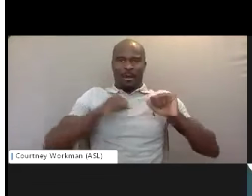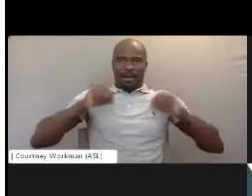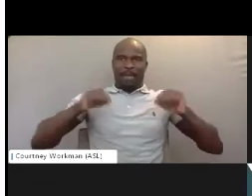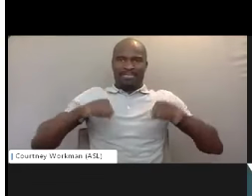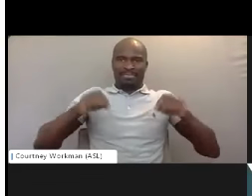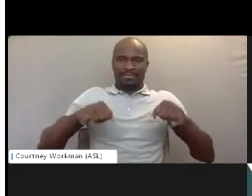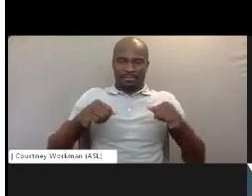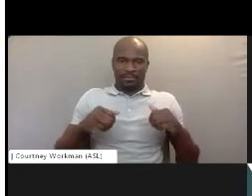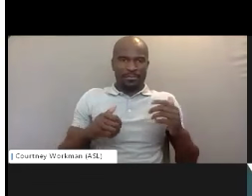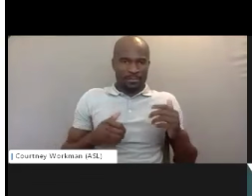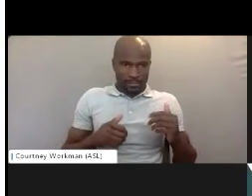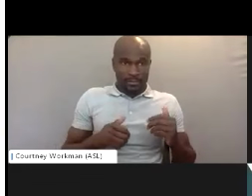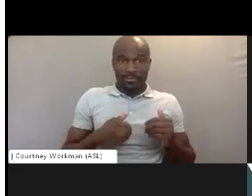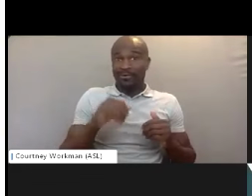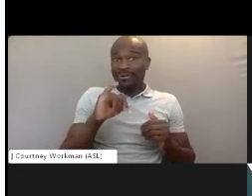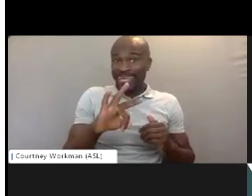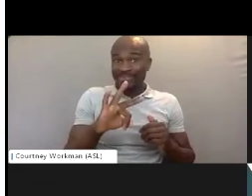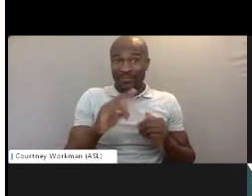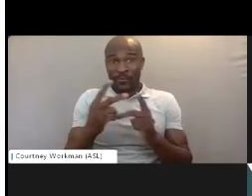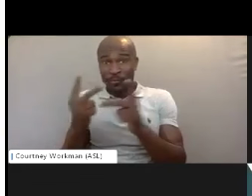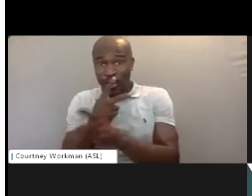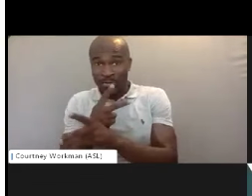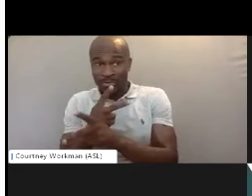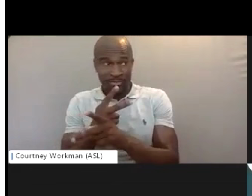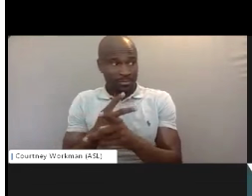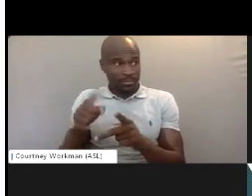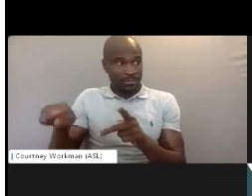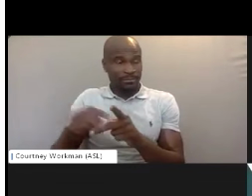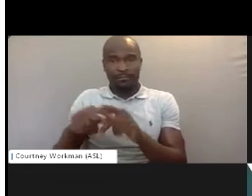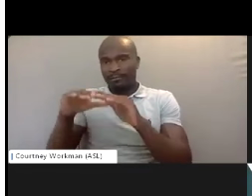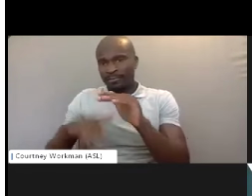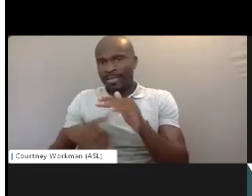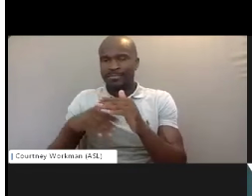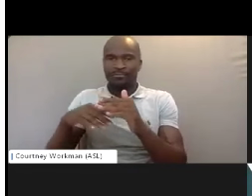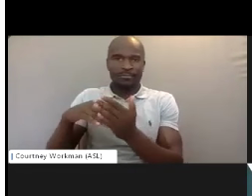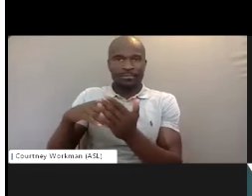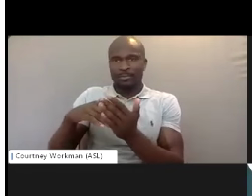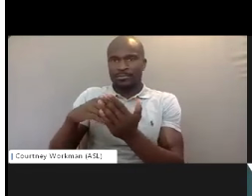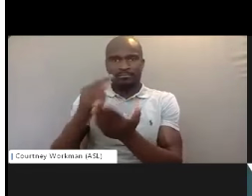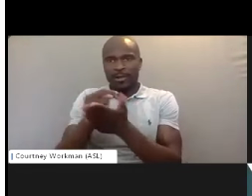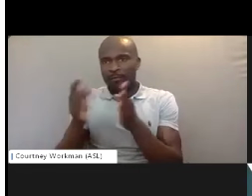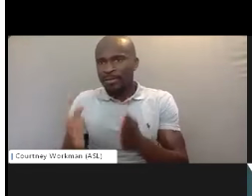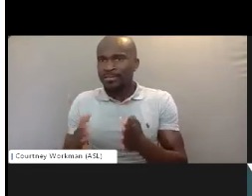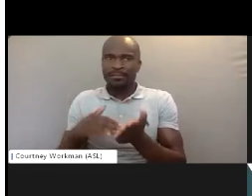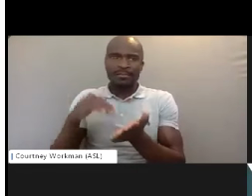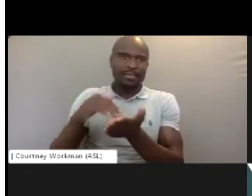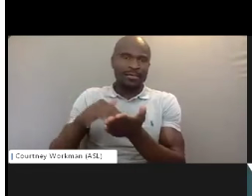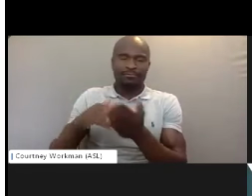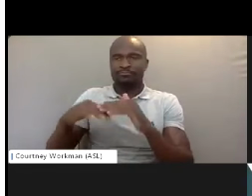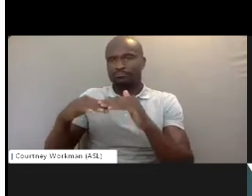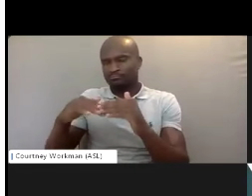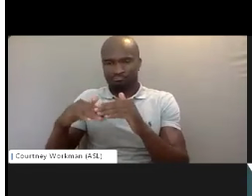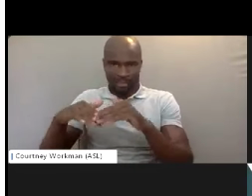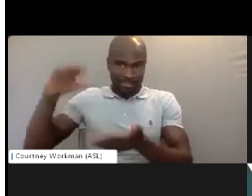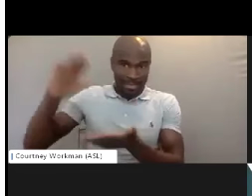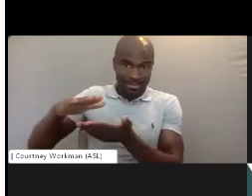in a rural community where if they're already starting out with less providers potentially available, and by providers, I think going with what all